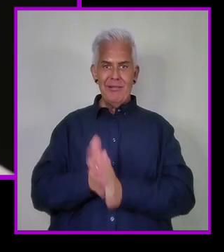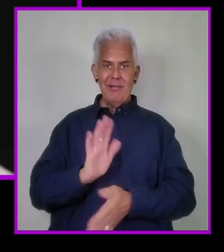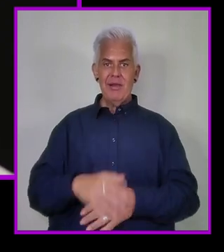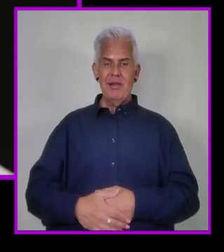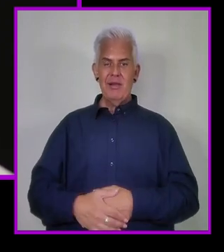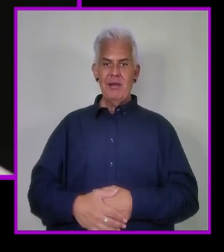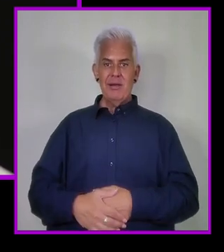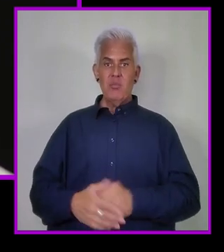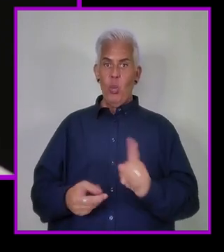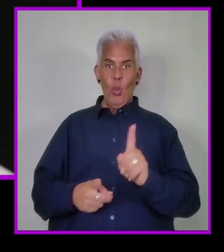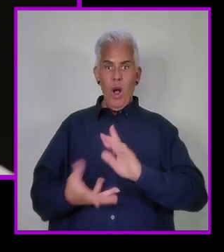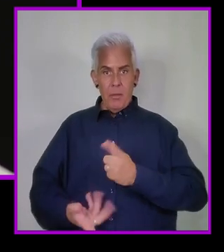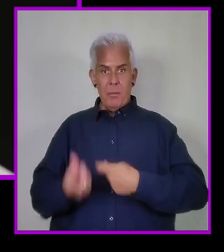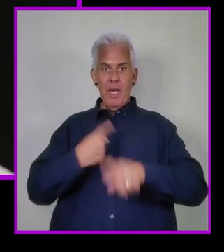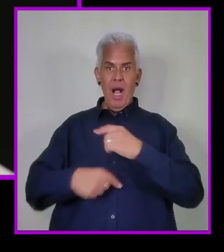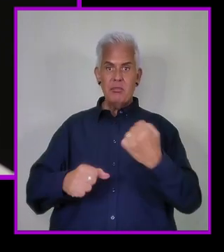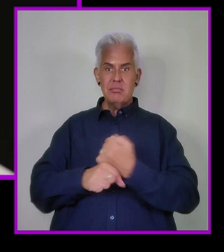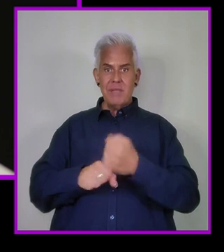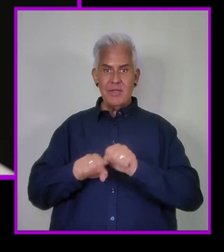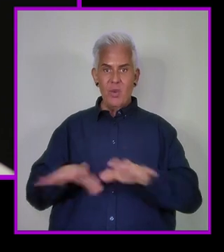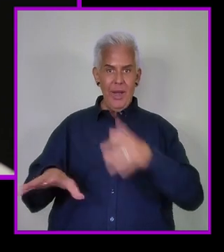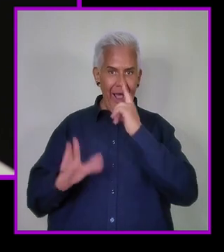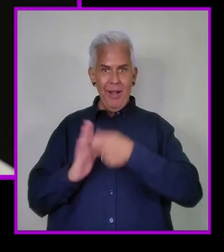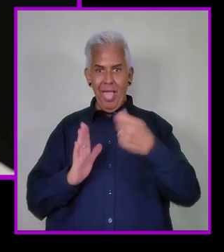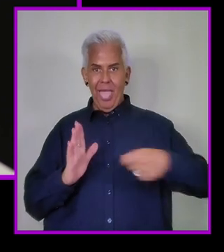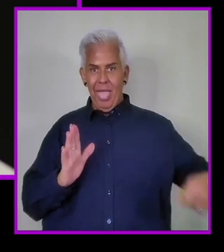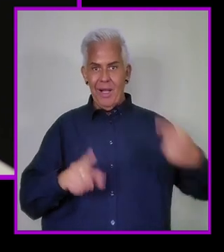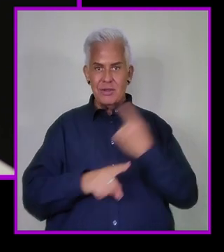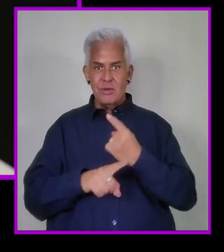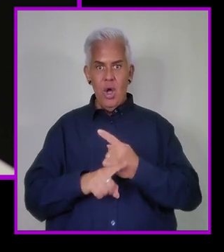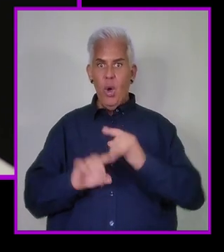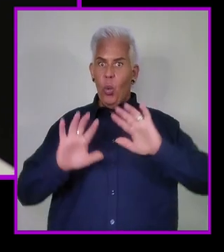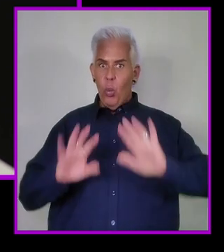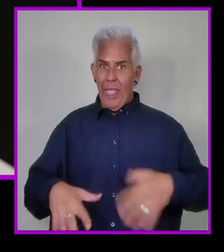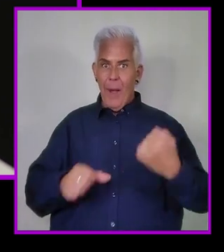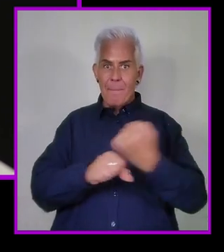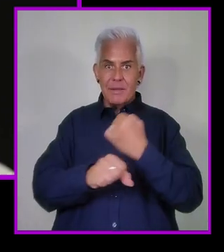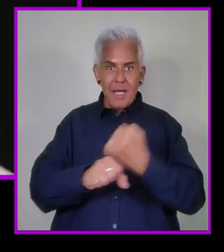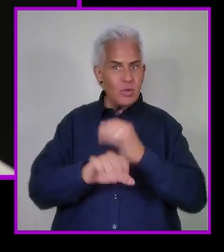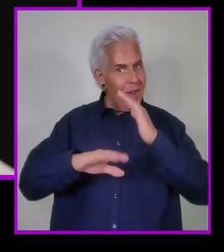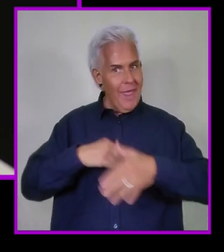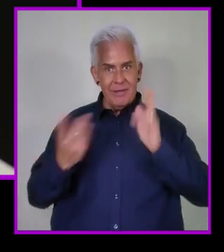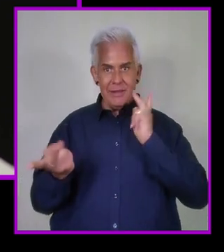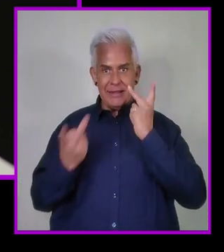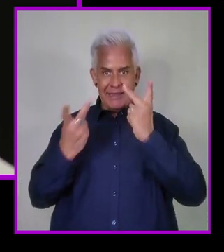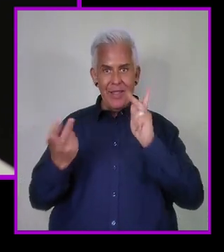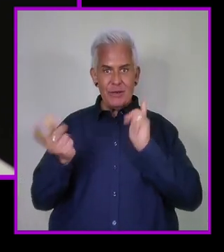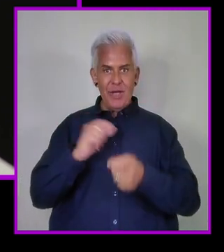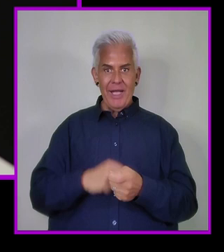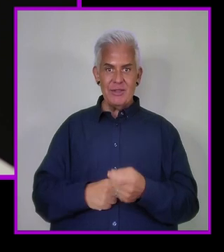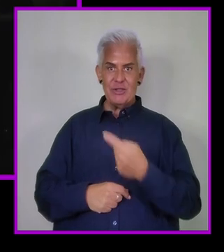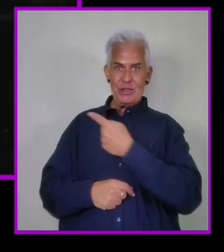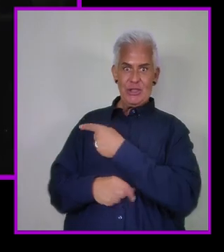But the more stuff goes into production, we can chat about it for hours, but if things don't go into production, we're never going to see the change on screen. Yeah. And on there